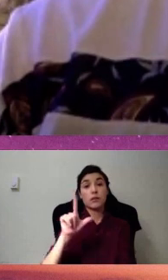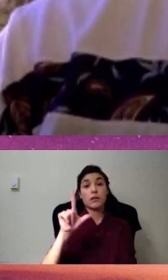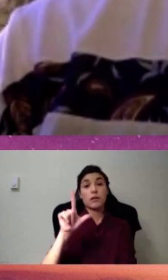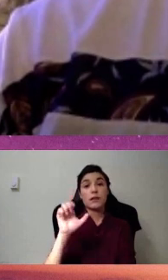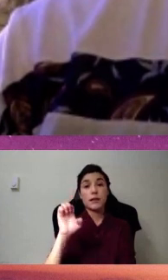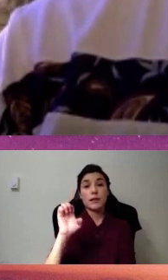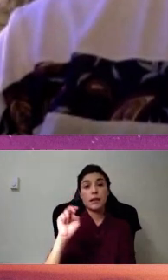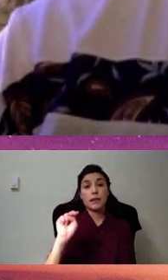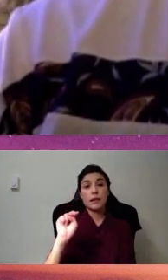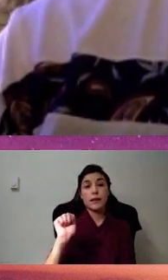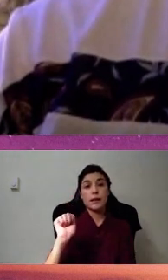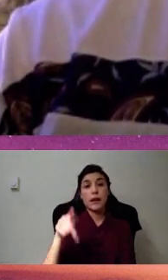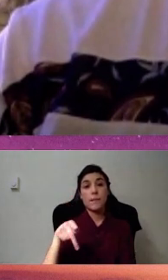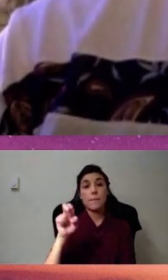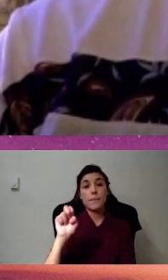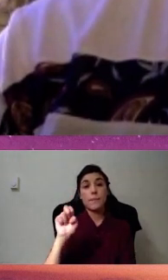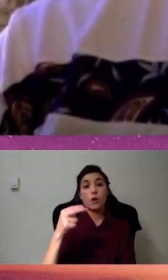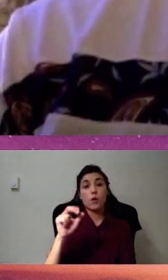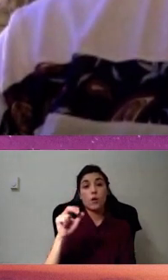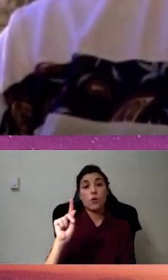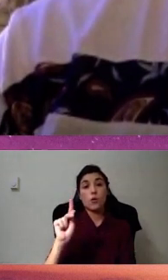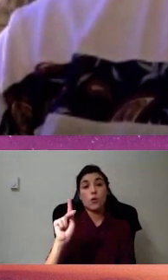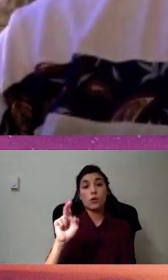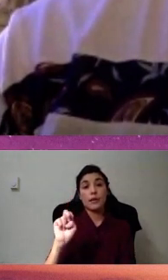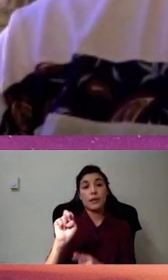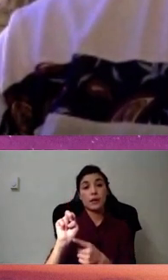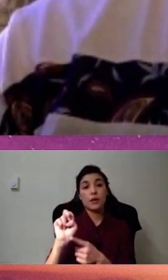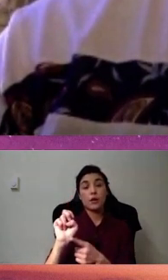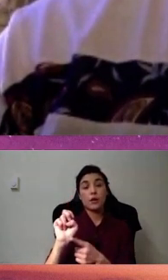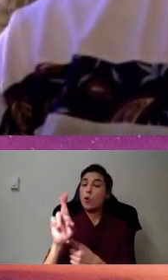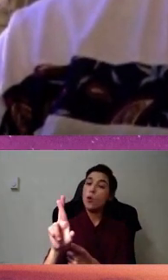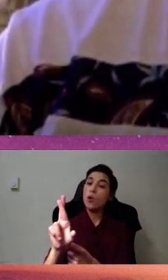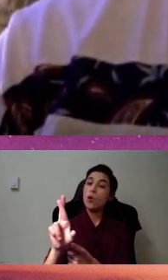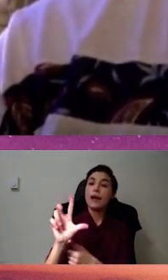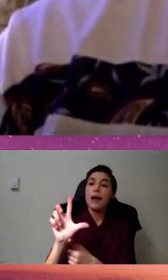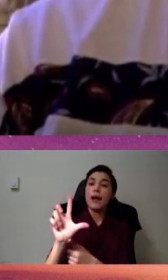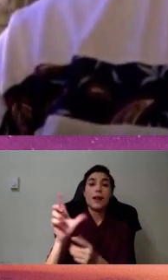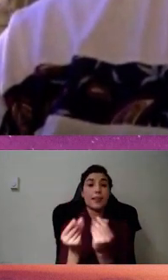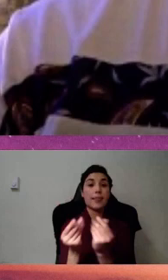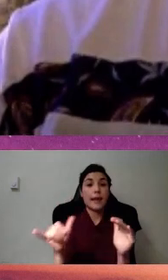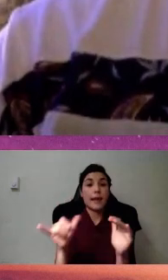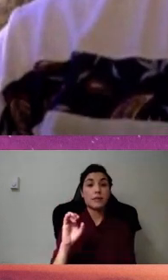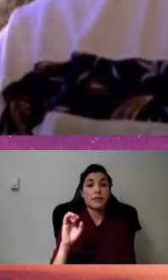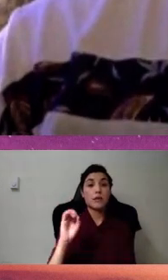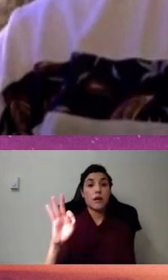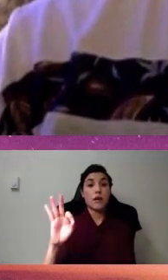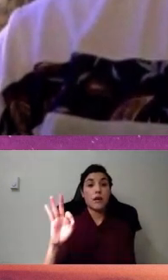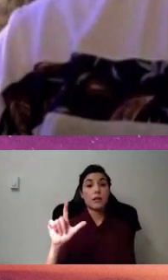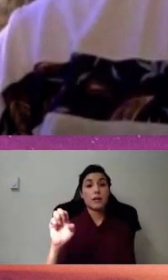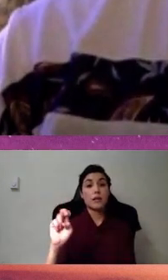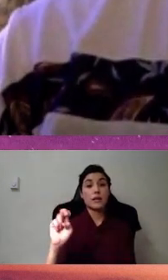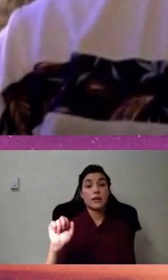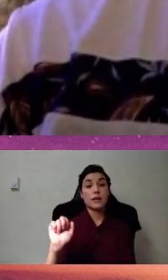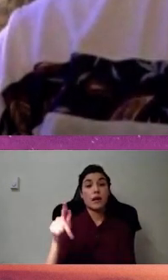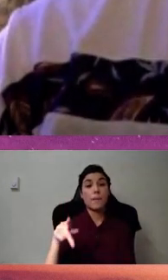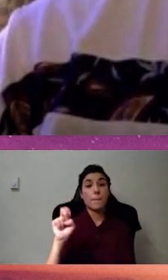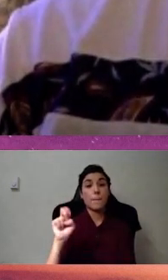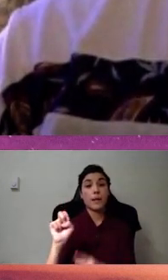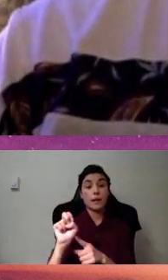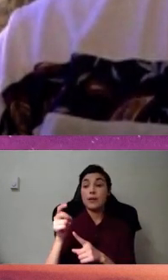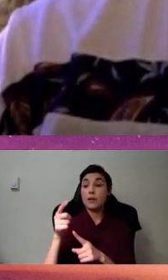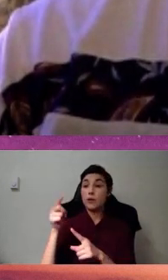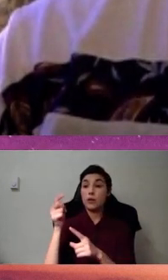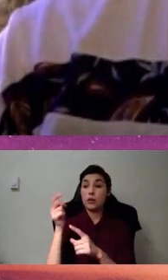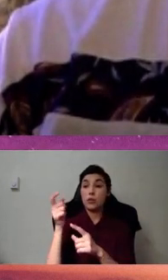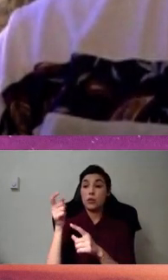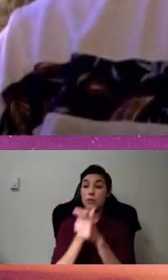Lenapehoking, or the land of Lenape, offspring of the Algonquin civilization. It was the largest urban native